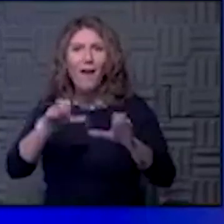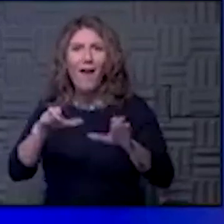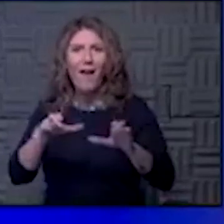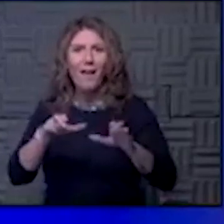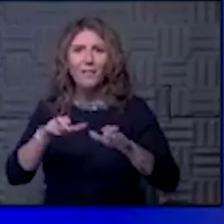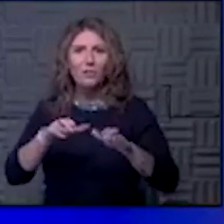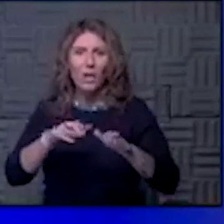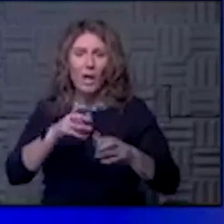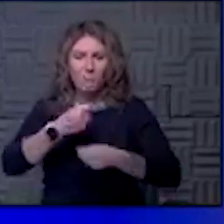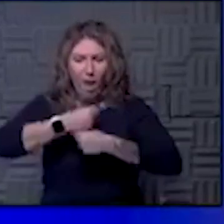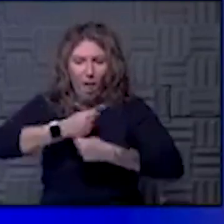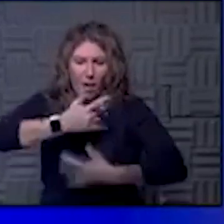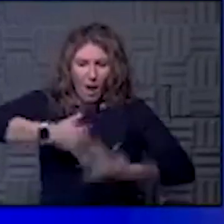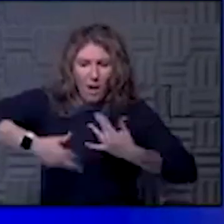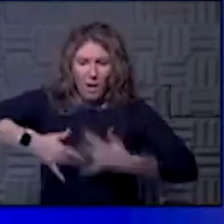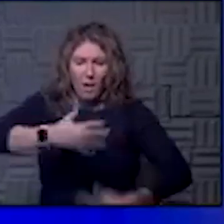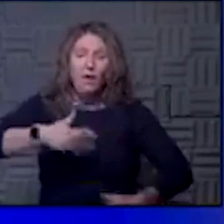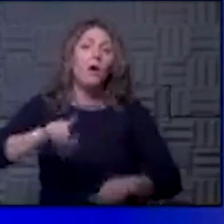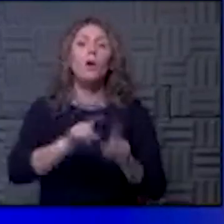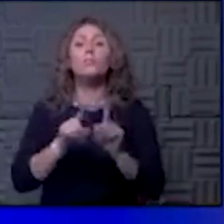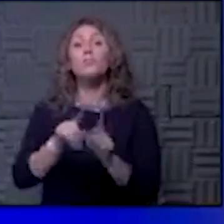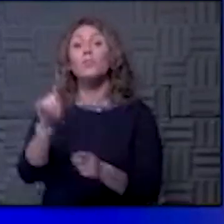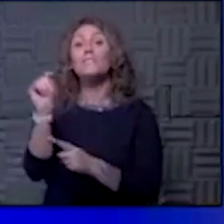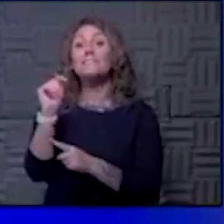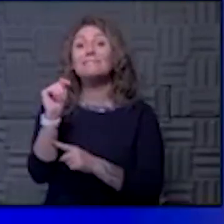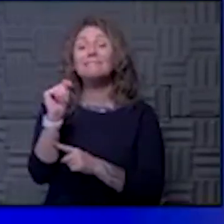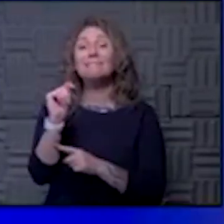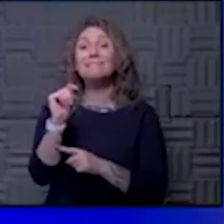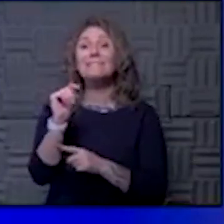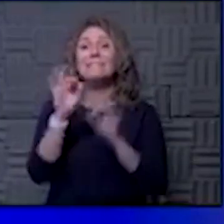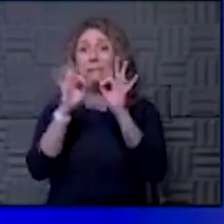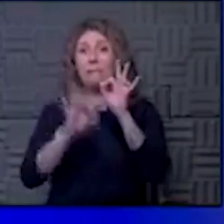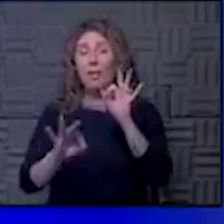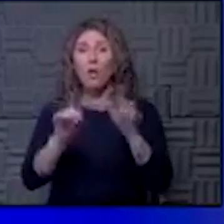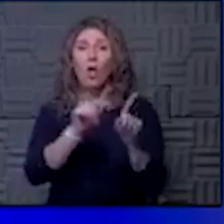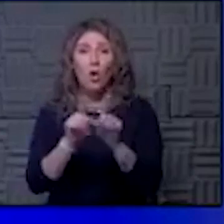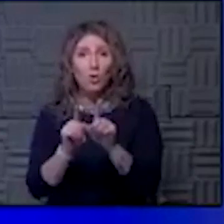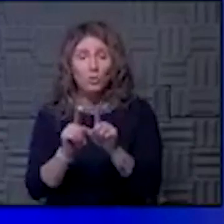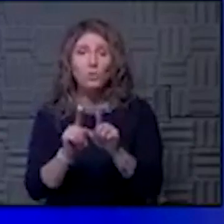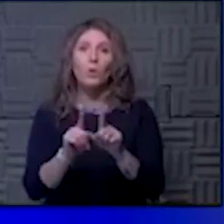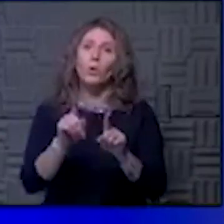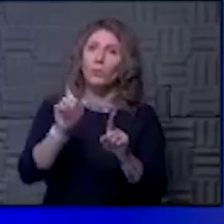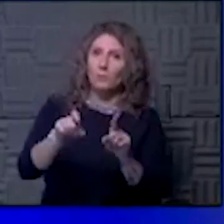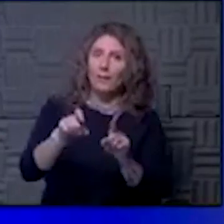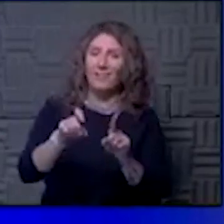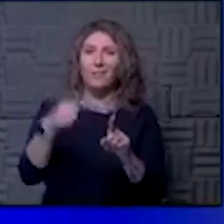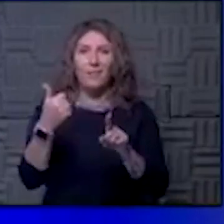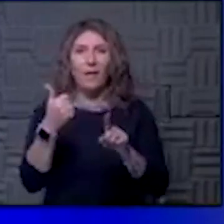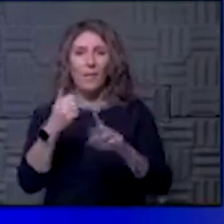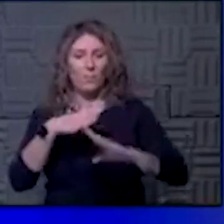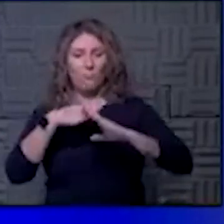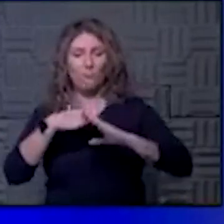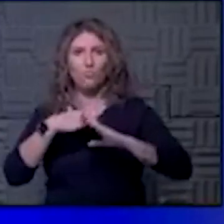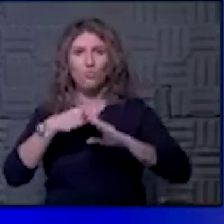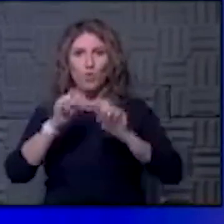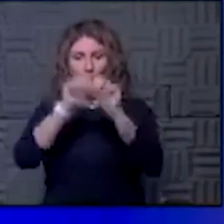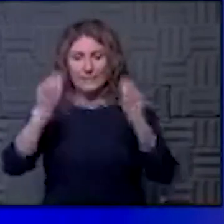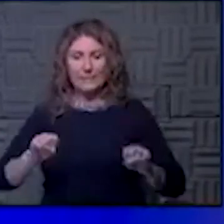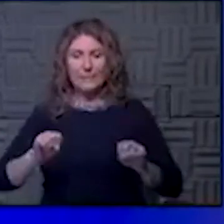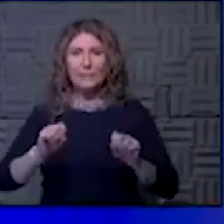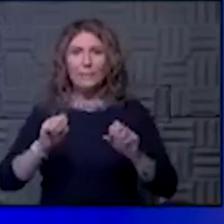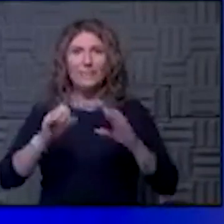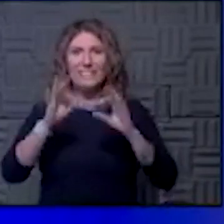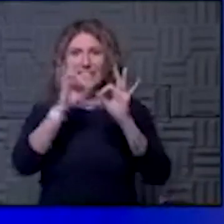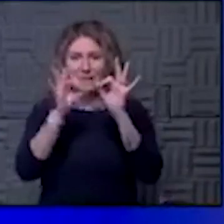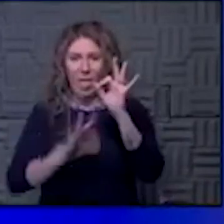T cell responses. And so hopefully you will have memory T cells as well. That is the other immune system cell that helps